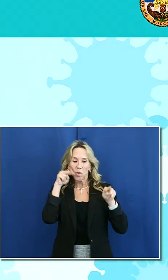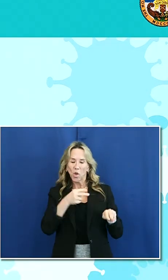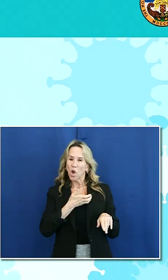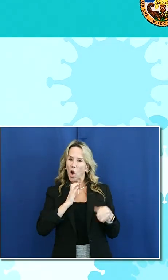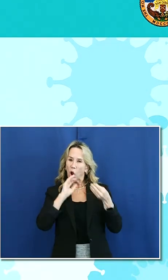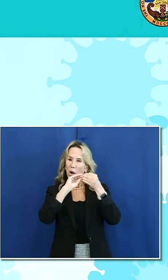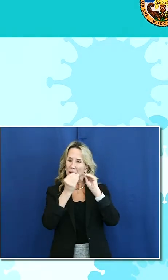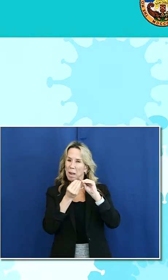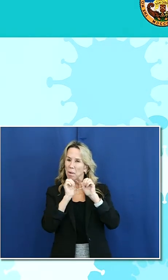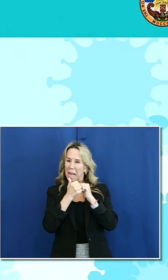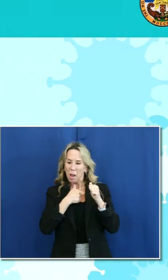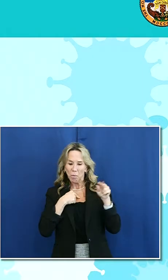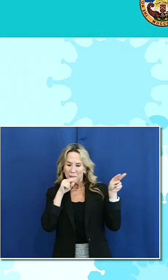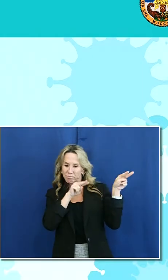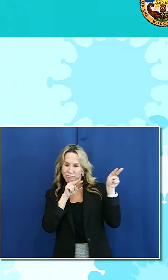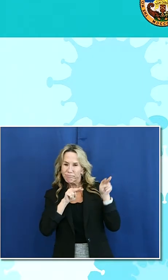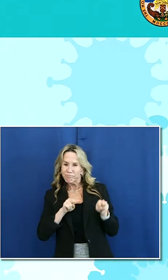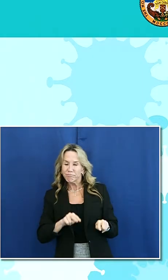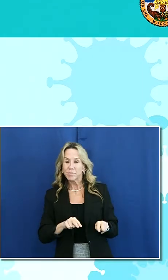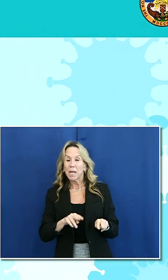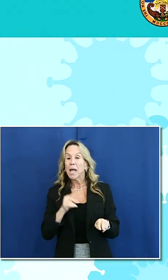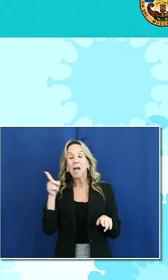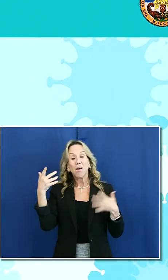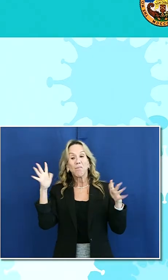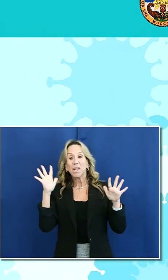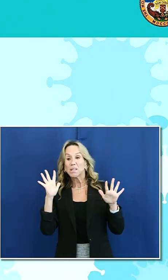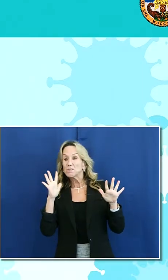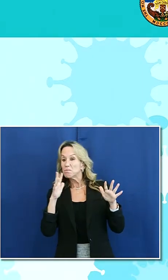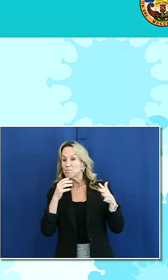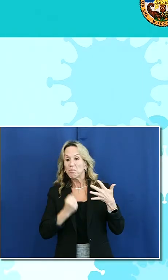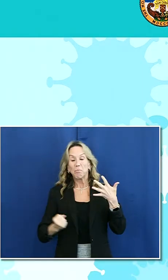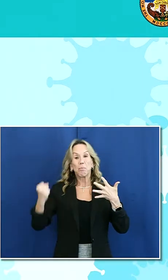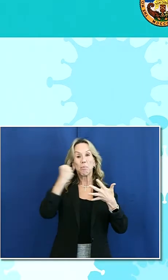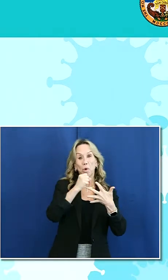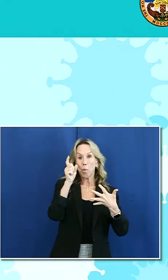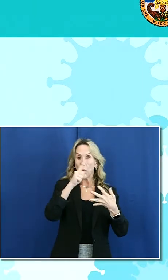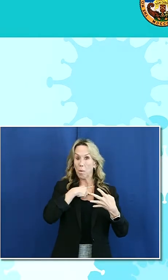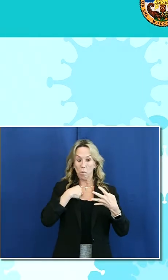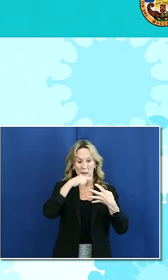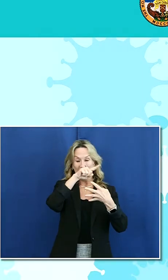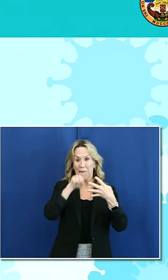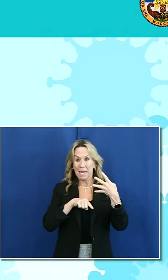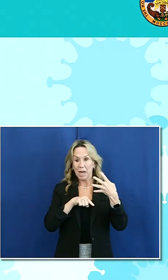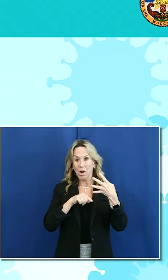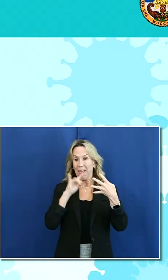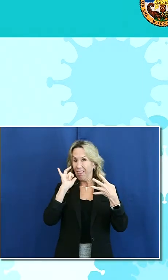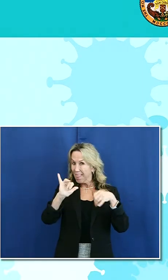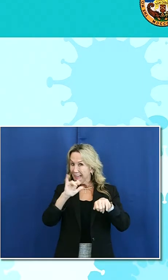and determined our placement or status in the tier system, our case rate was